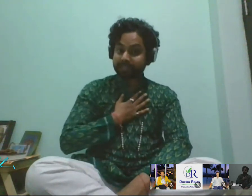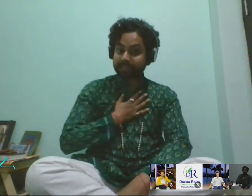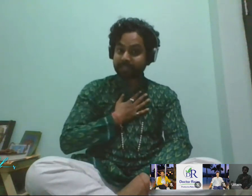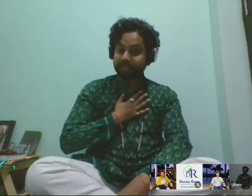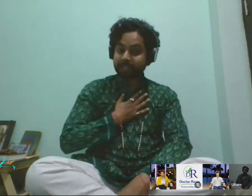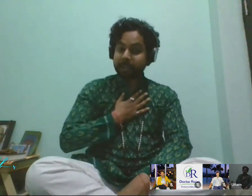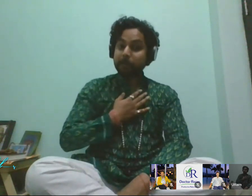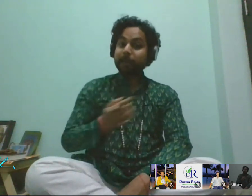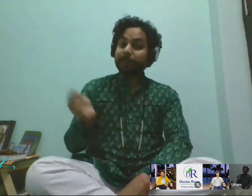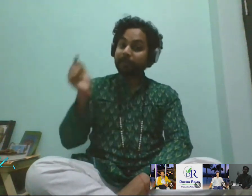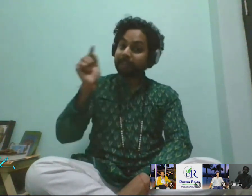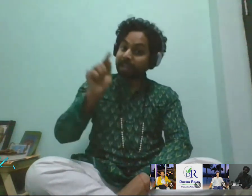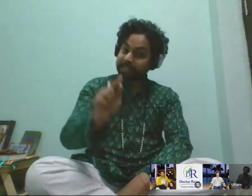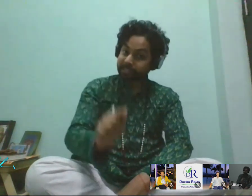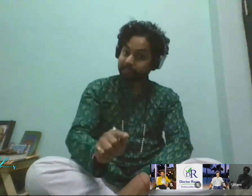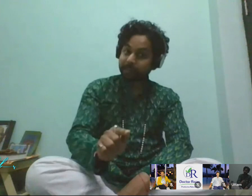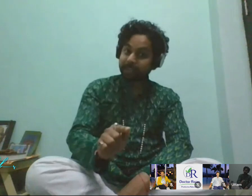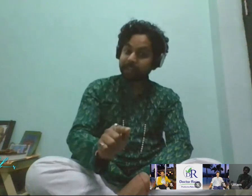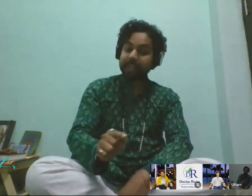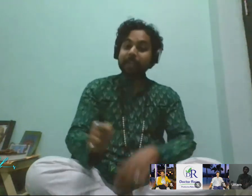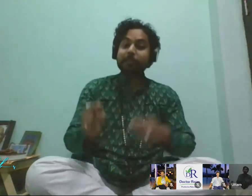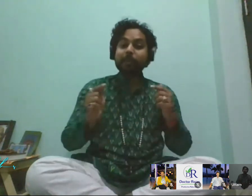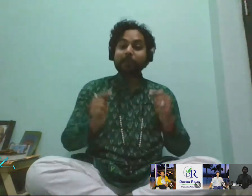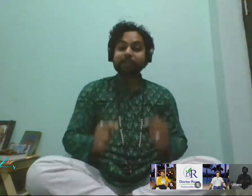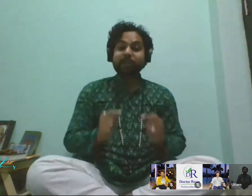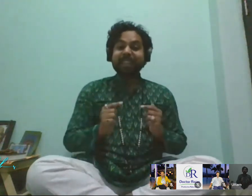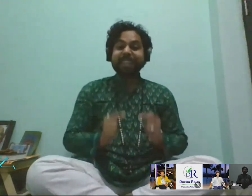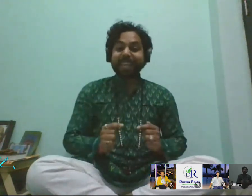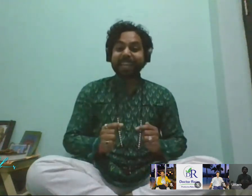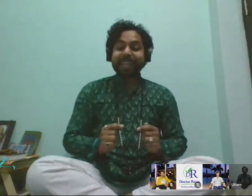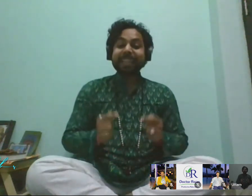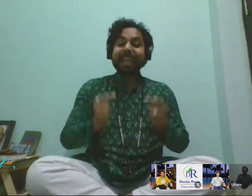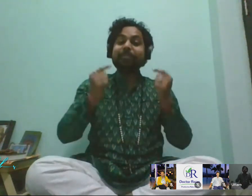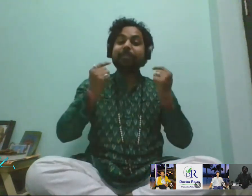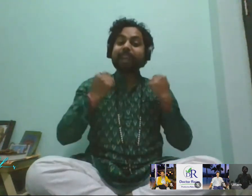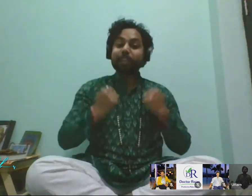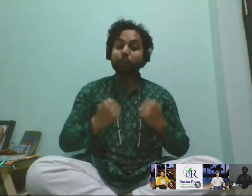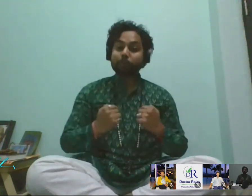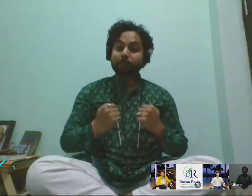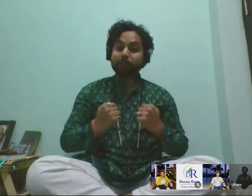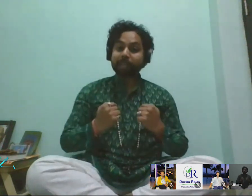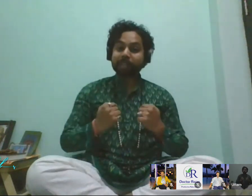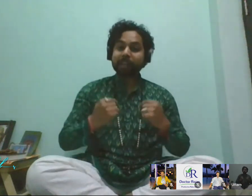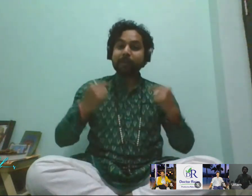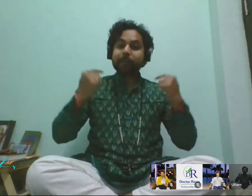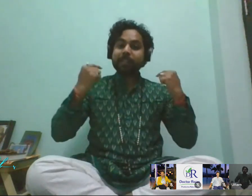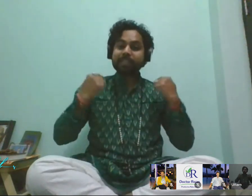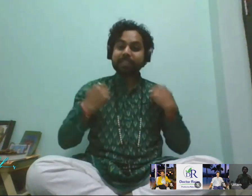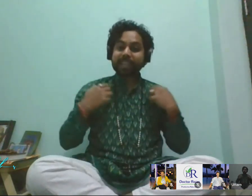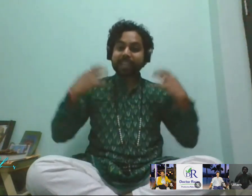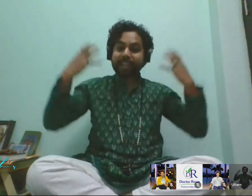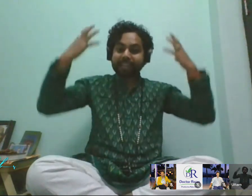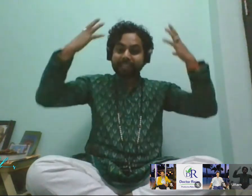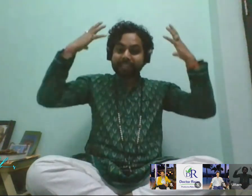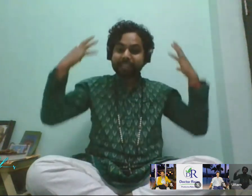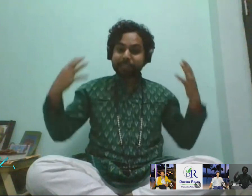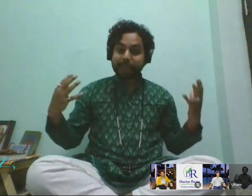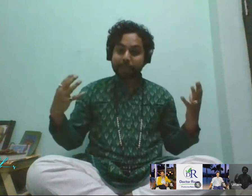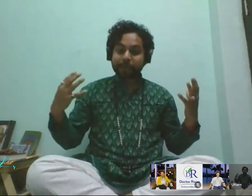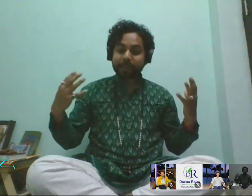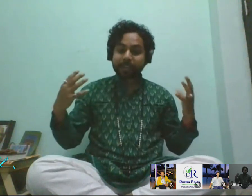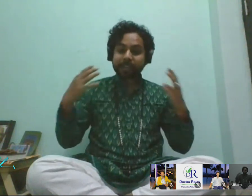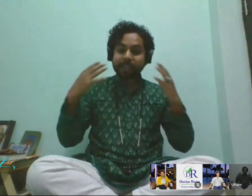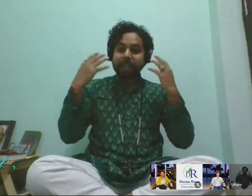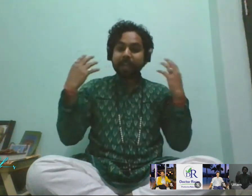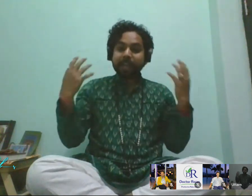spiritual beings. But we are suffering because we think that we are human being. We just think that this is